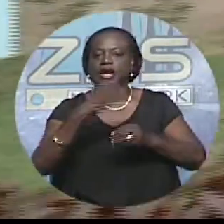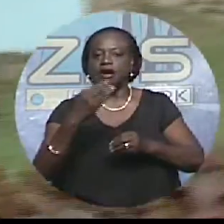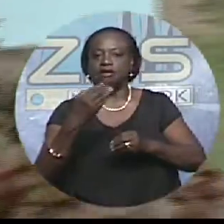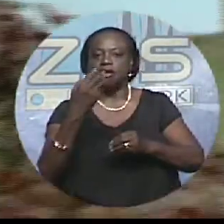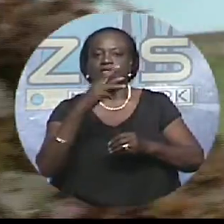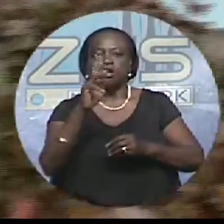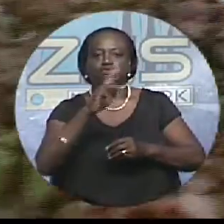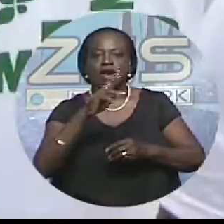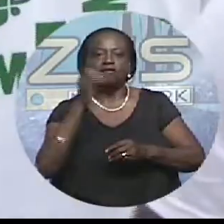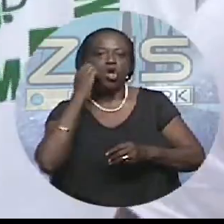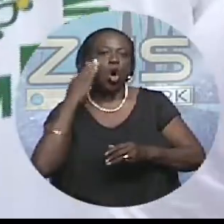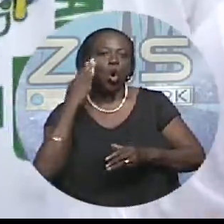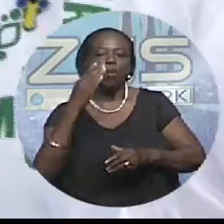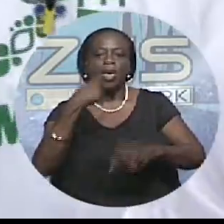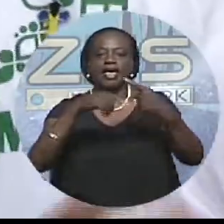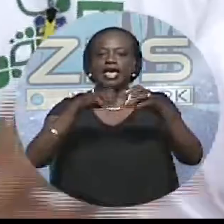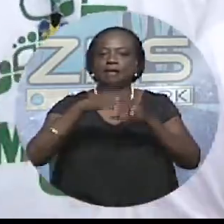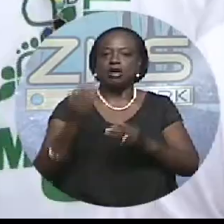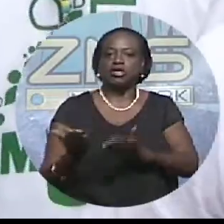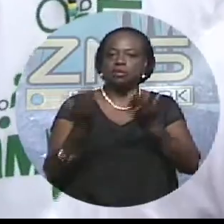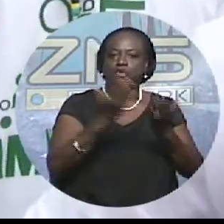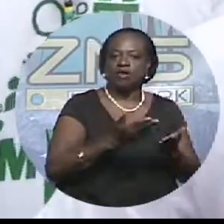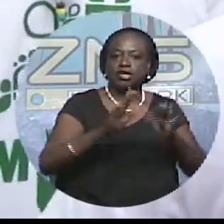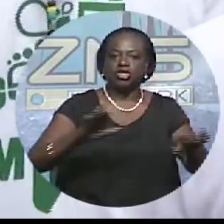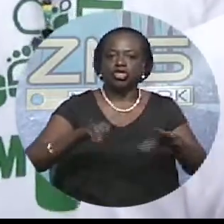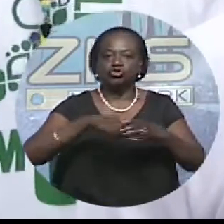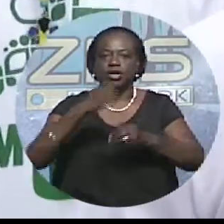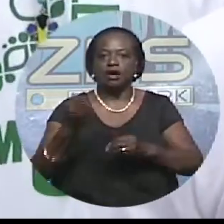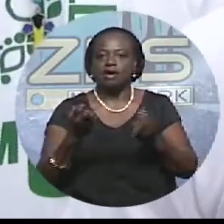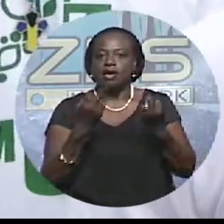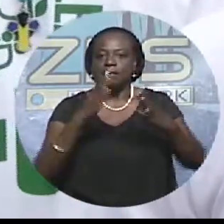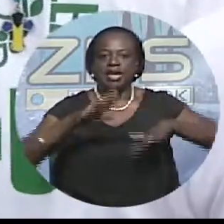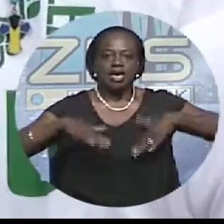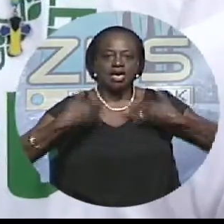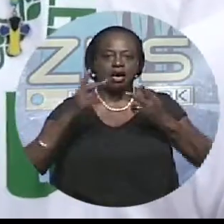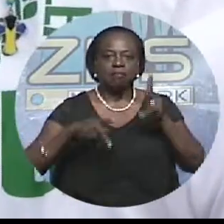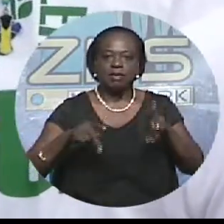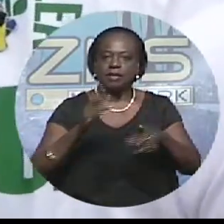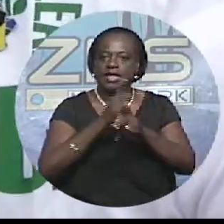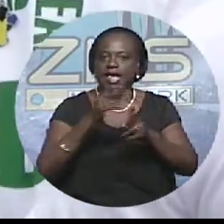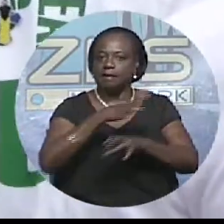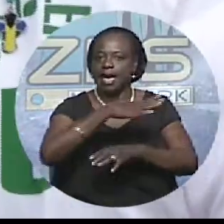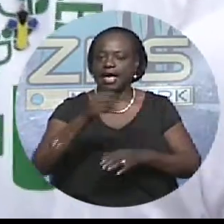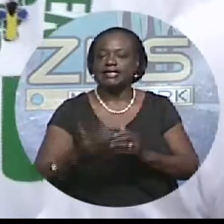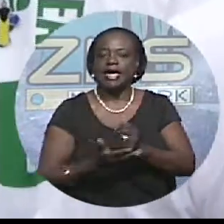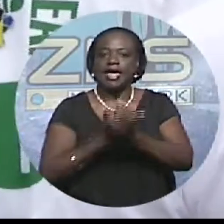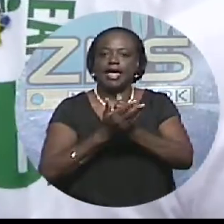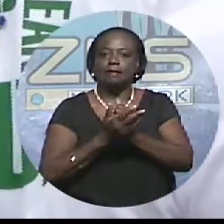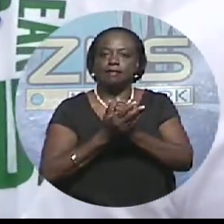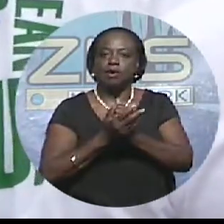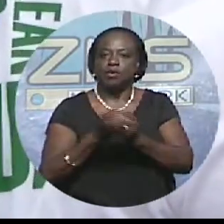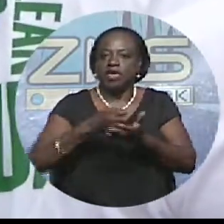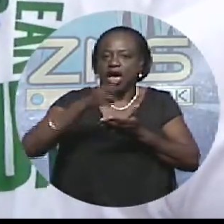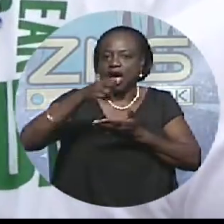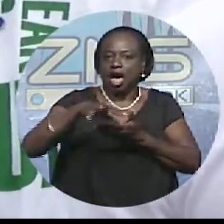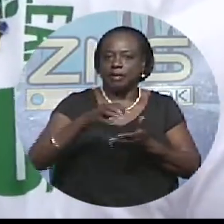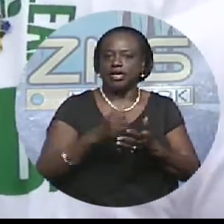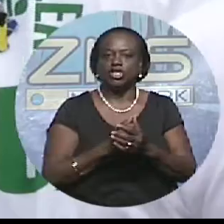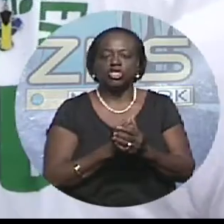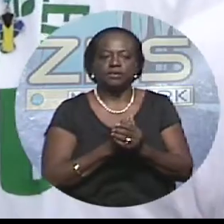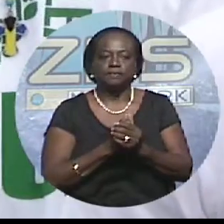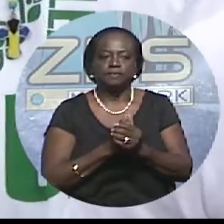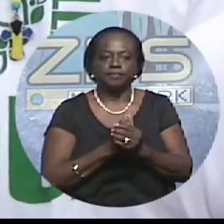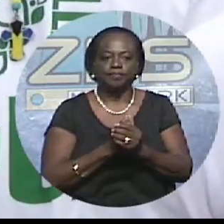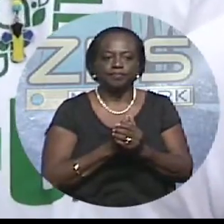out and brought their kids out, and everybody just kept clean. We have dumpsters just piled up with garbage that we got out of the communities, and